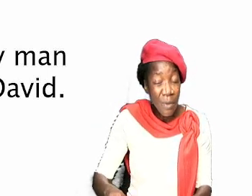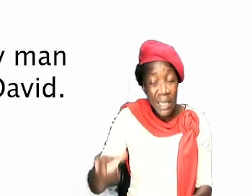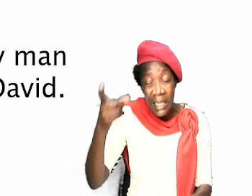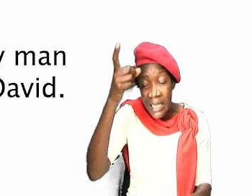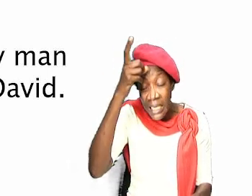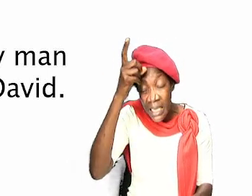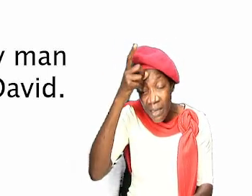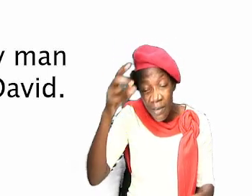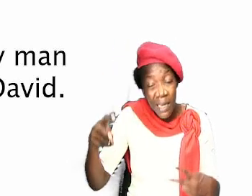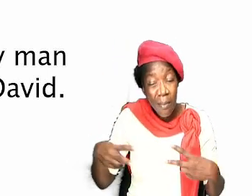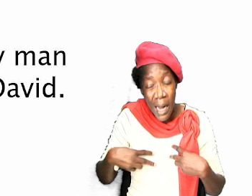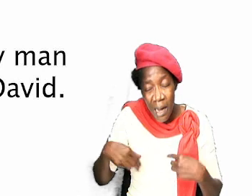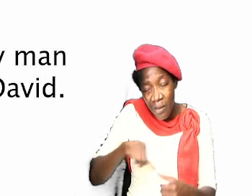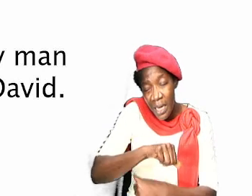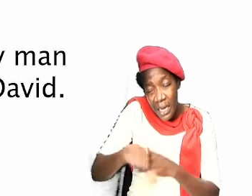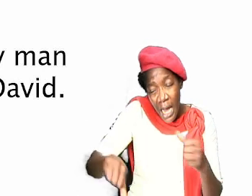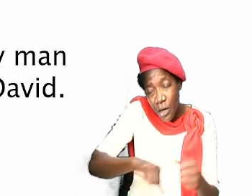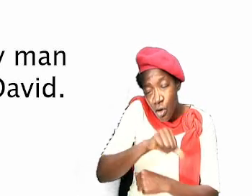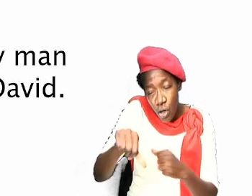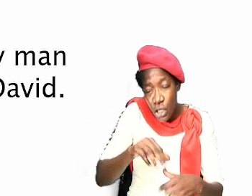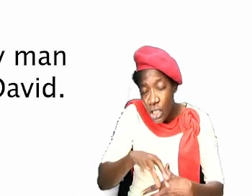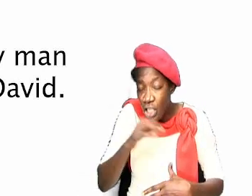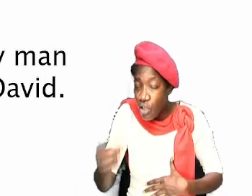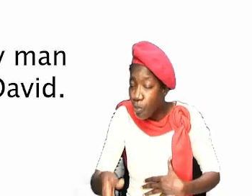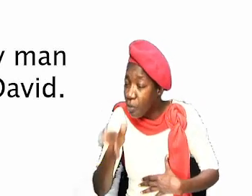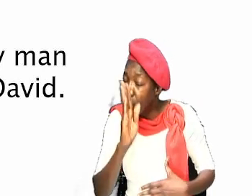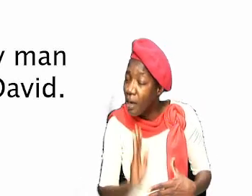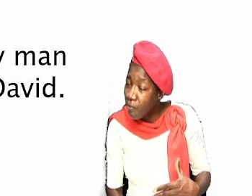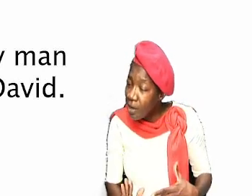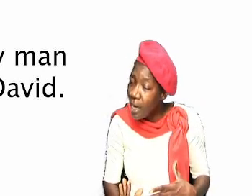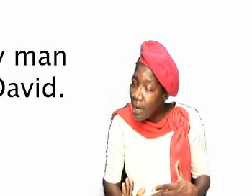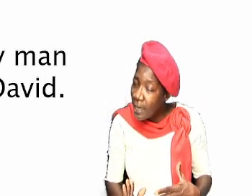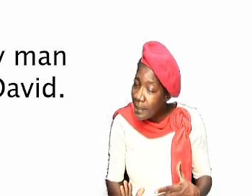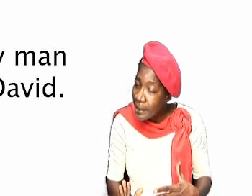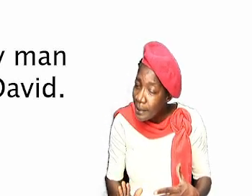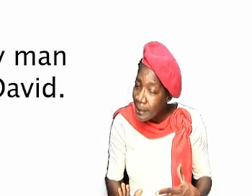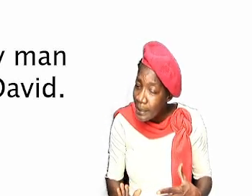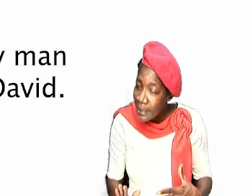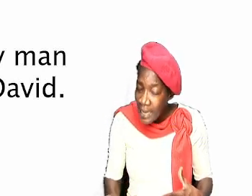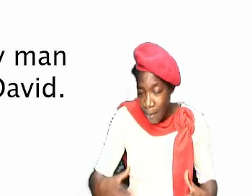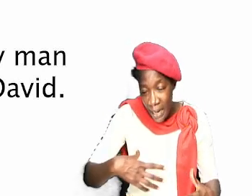the anointing, the Spirit of God upon him. He attracted